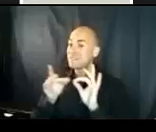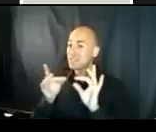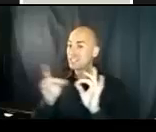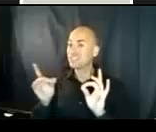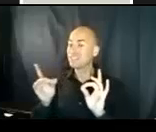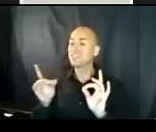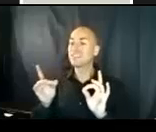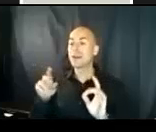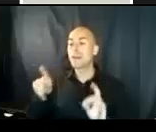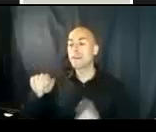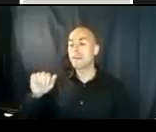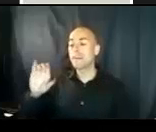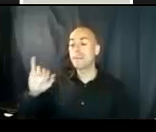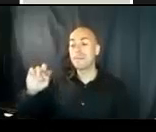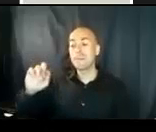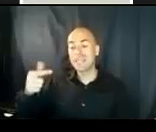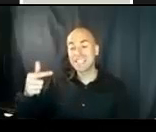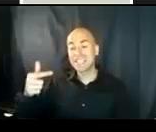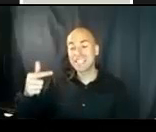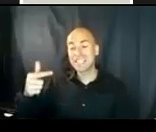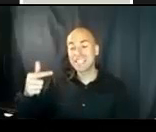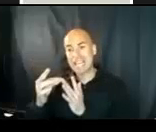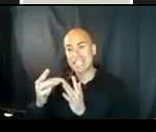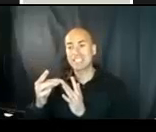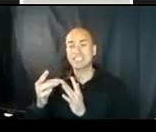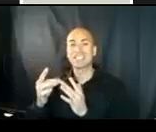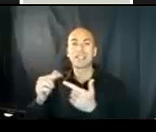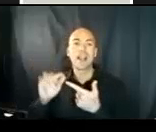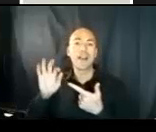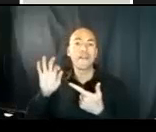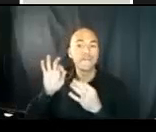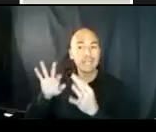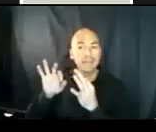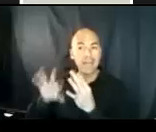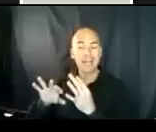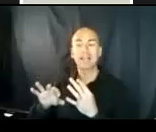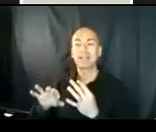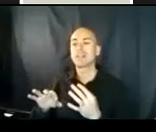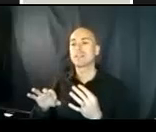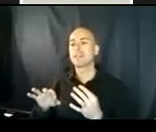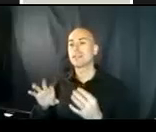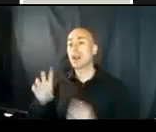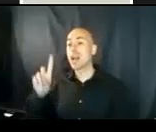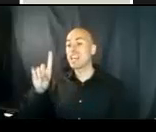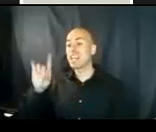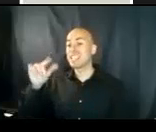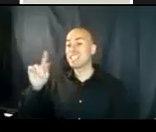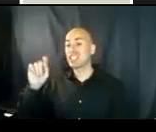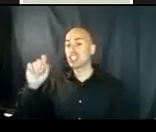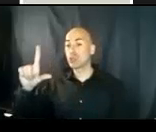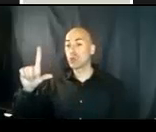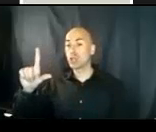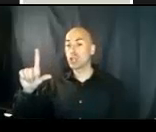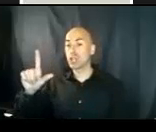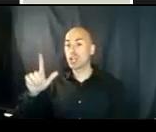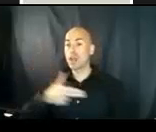providing pacing guides, providing them in the feedback. I love the digital badges. Absolutely,